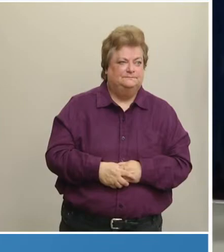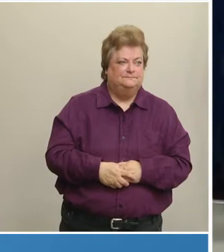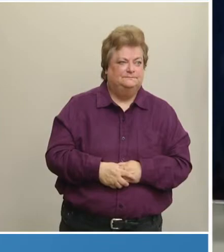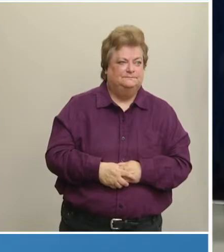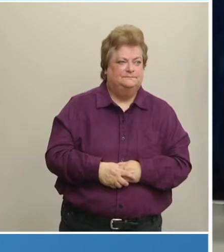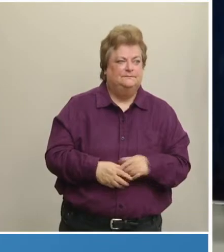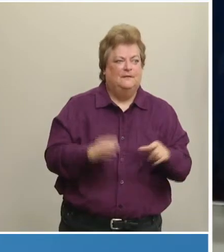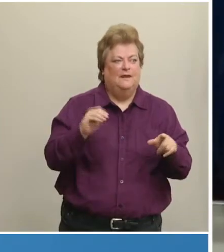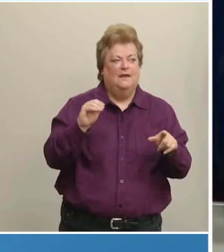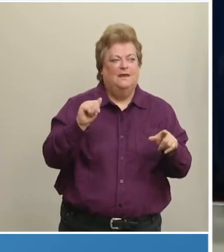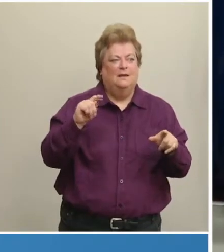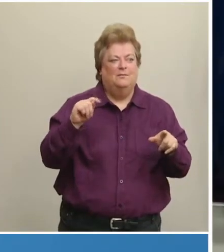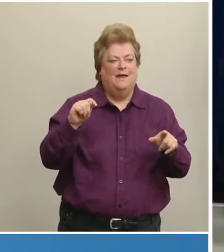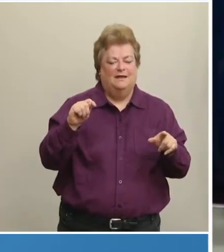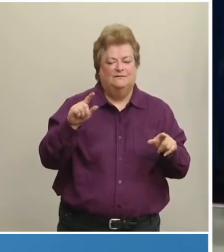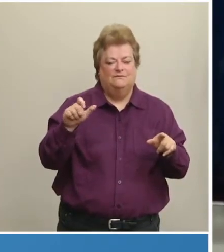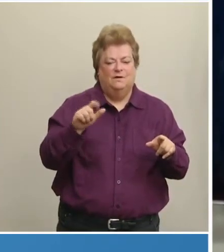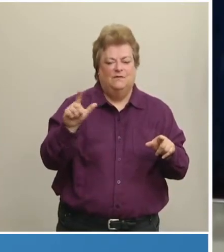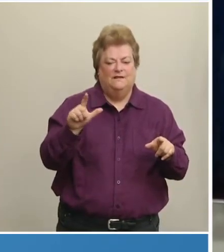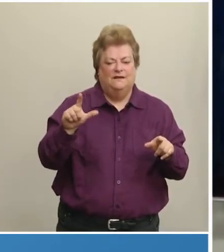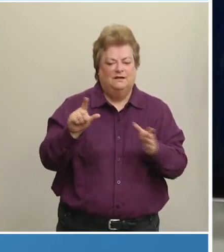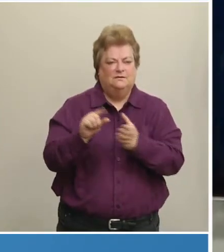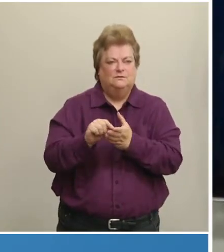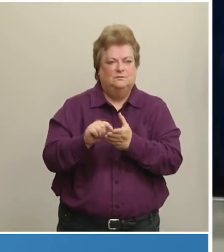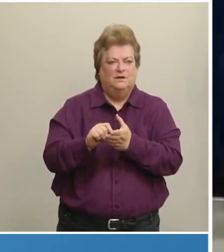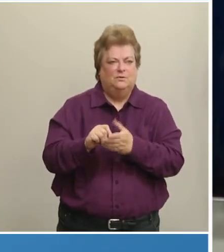Hi, Mayor. This is Matt Olbering again. I have a question for